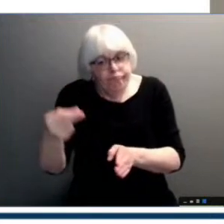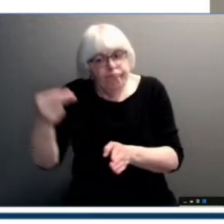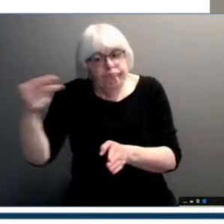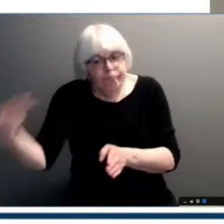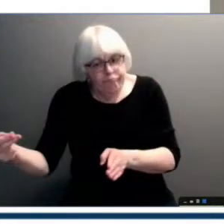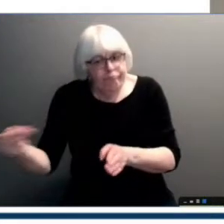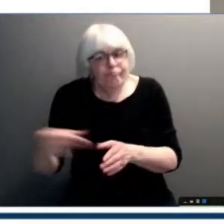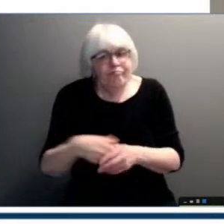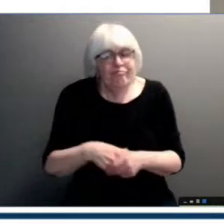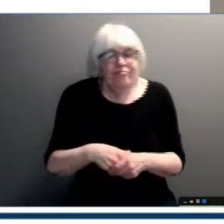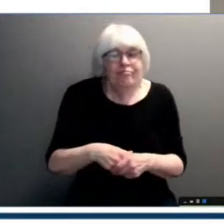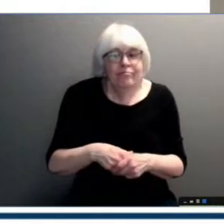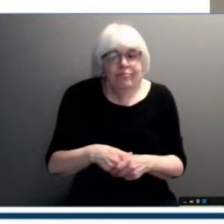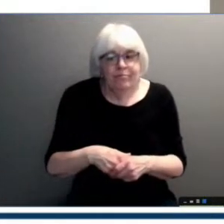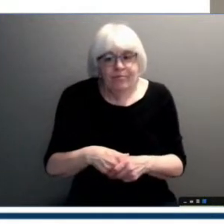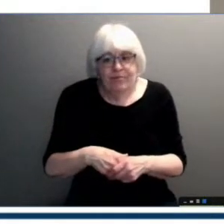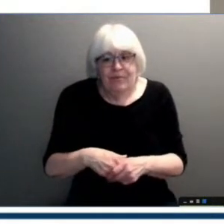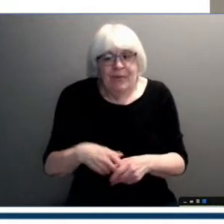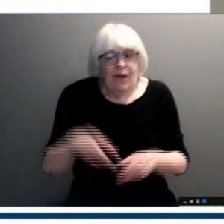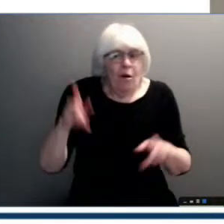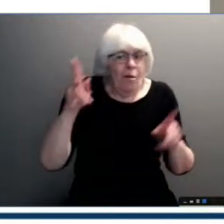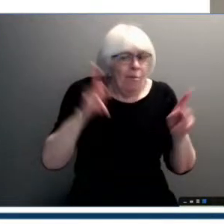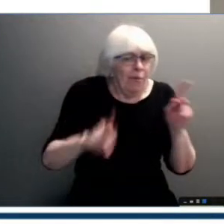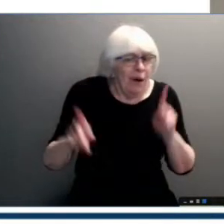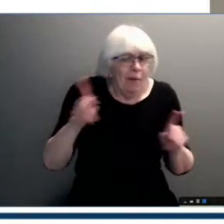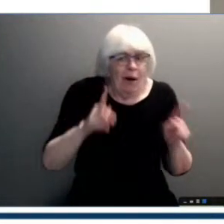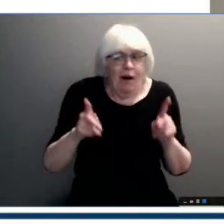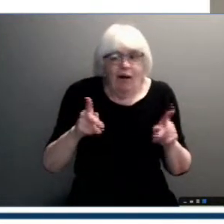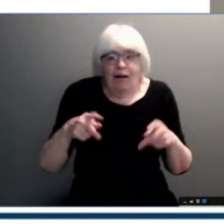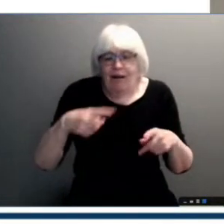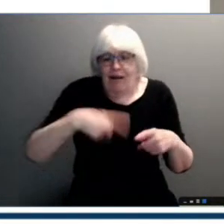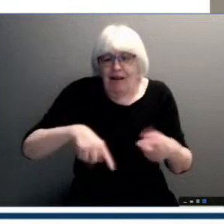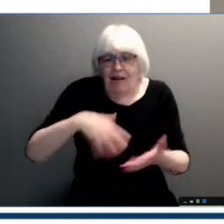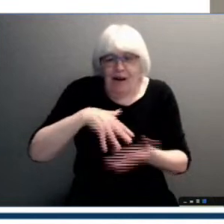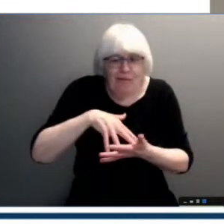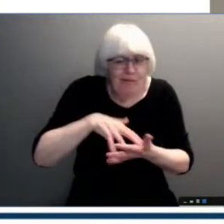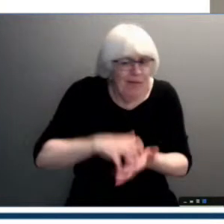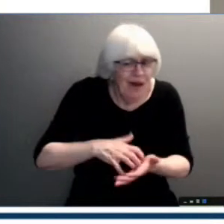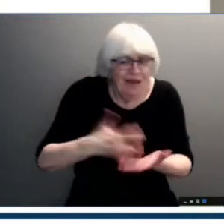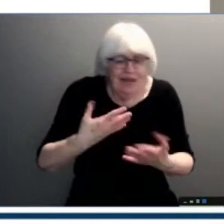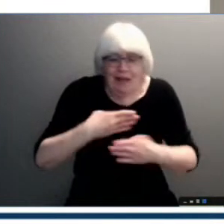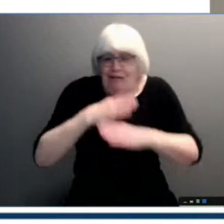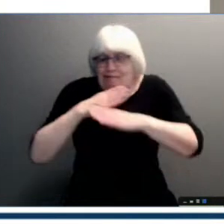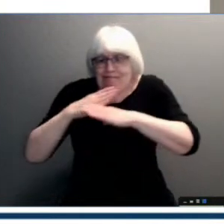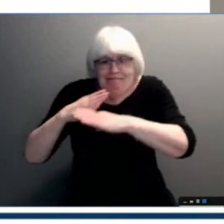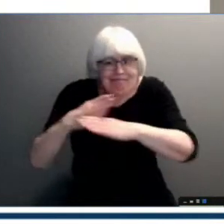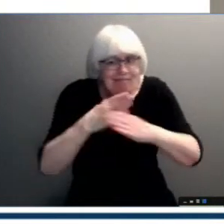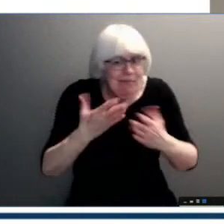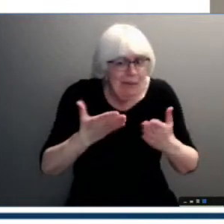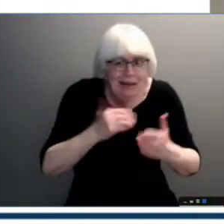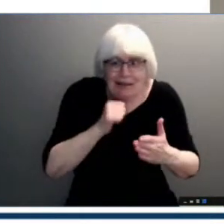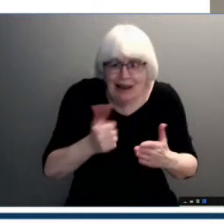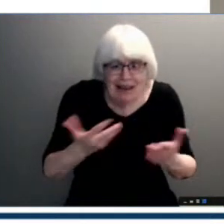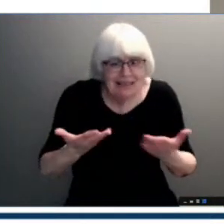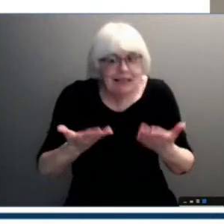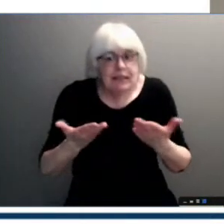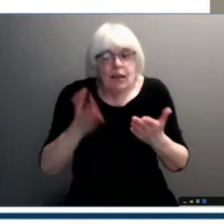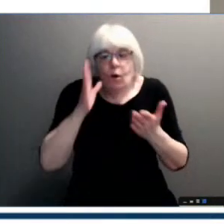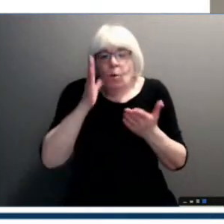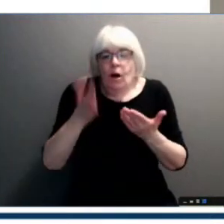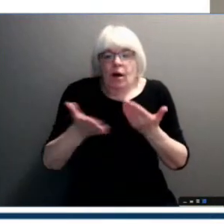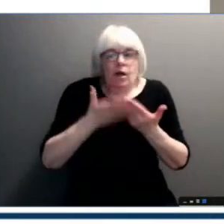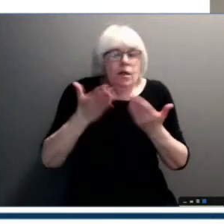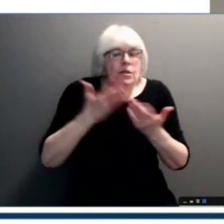more likely to have waning immunity and therefore more likely to be need the protection of a booster